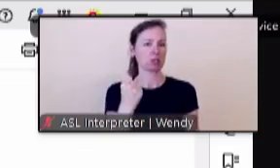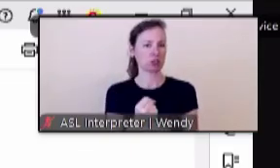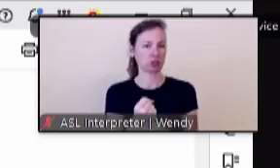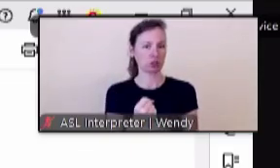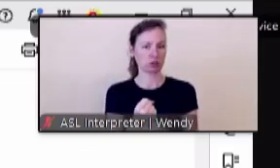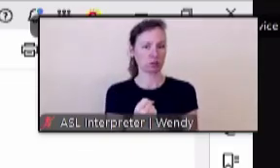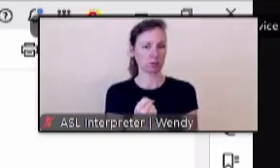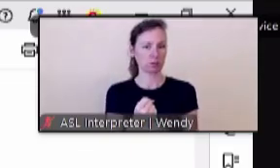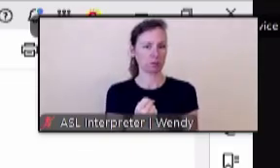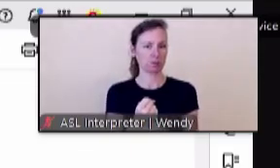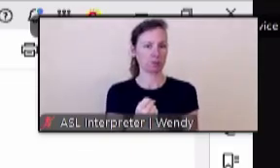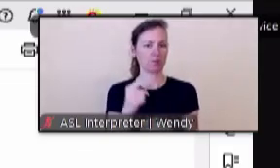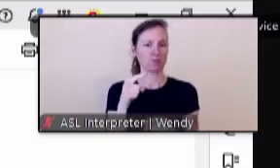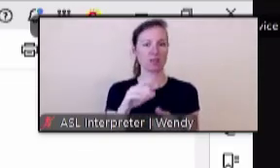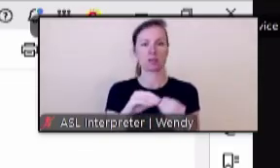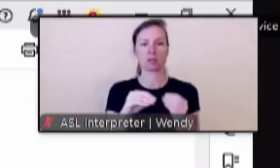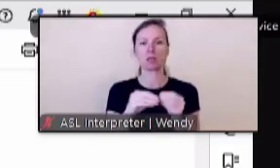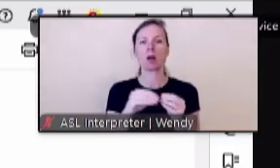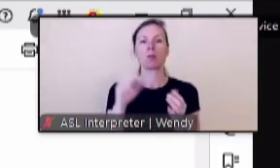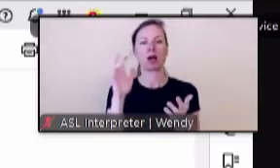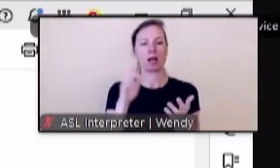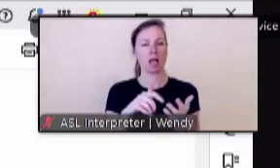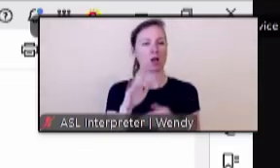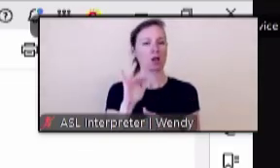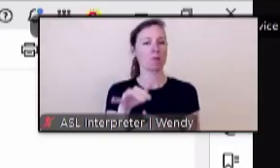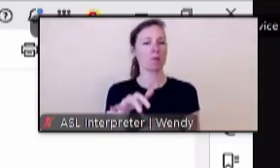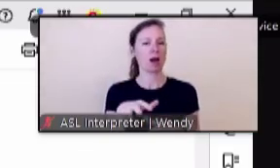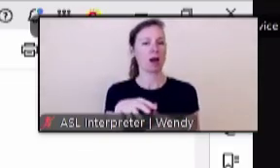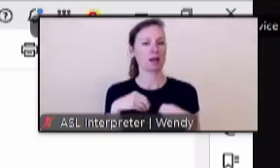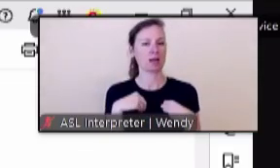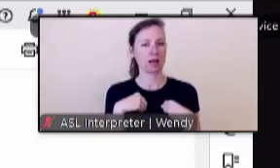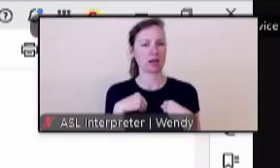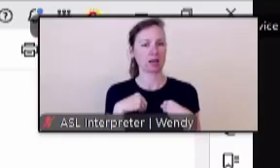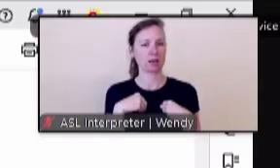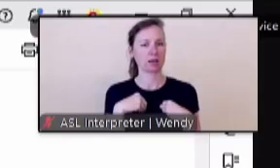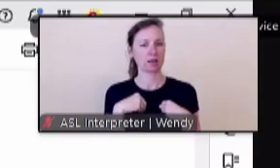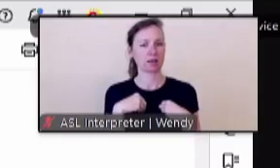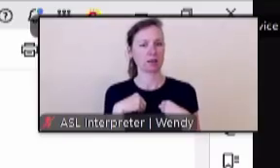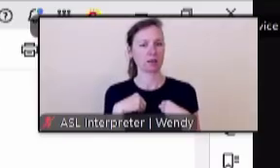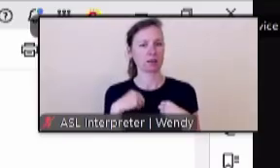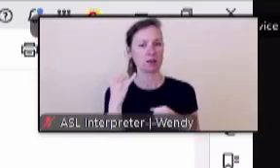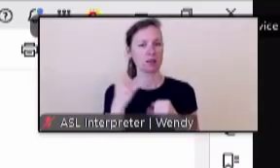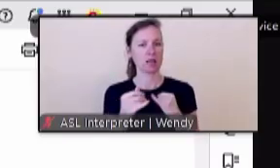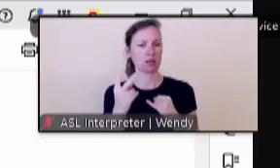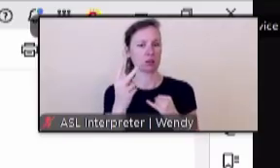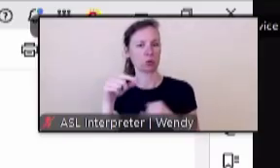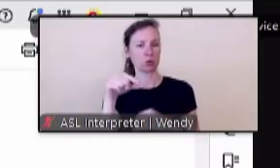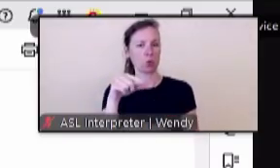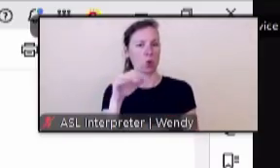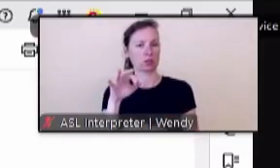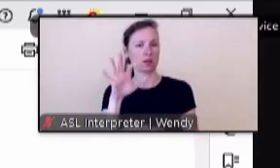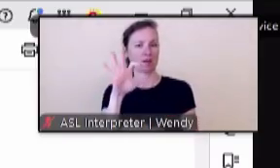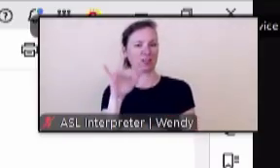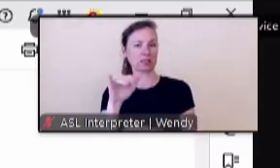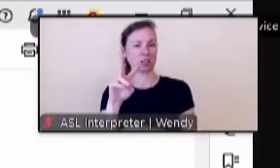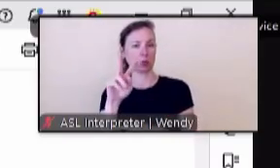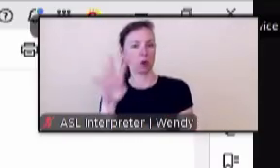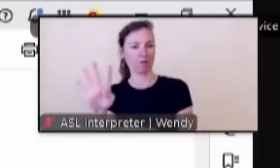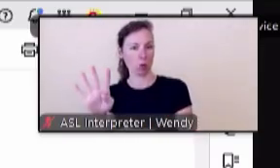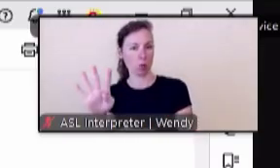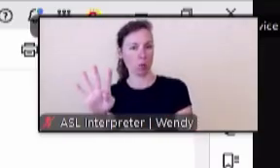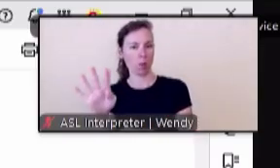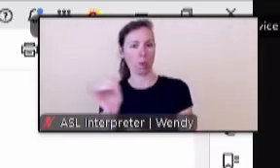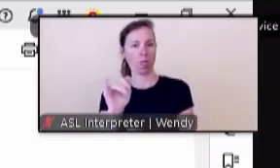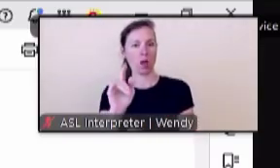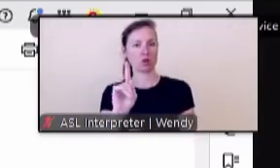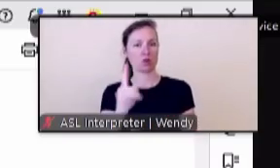by taking the last 2 quarters of fiscal year 24 and the first 2 quarters of fiscal